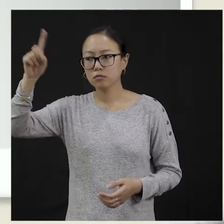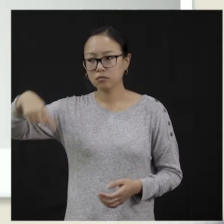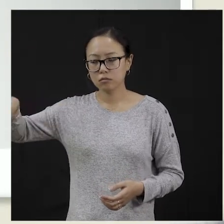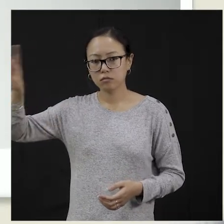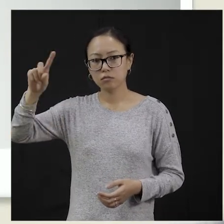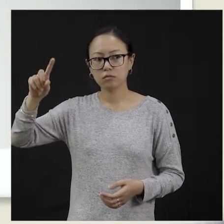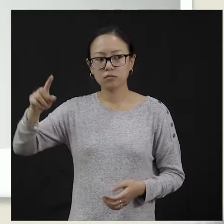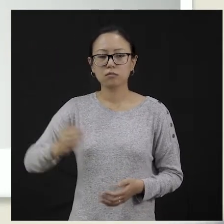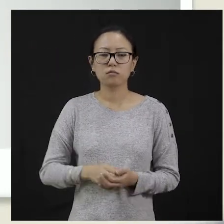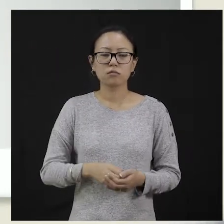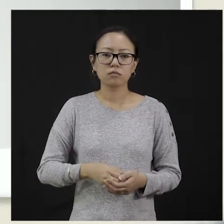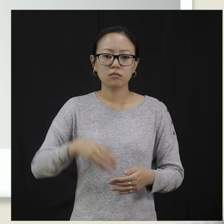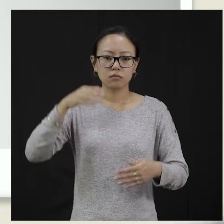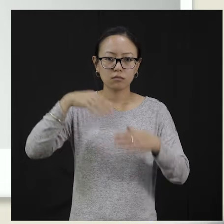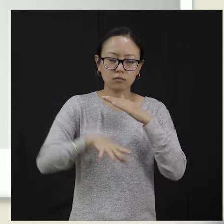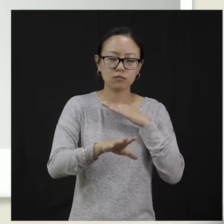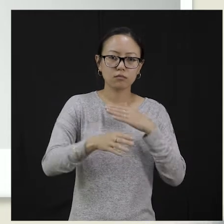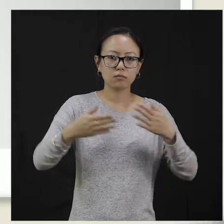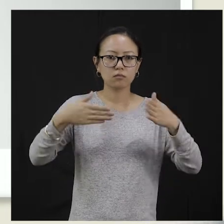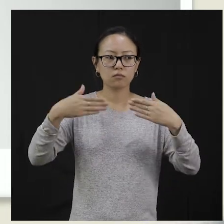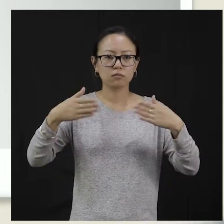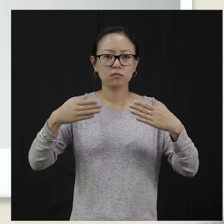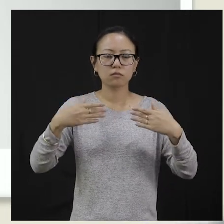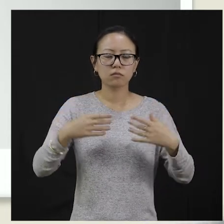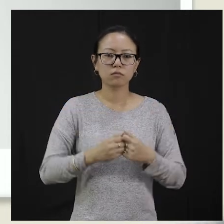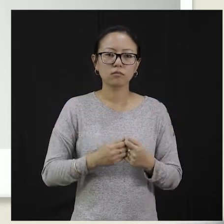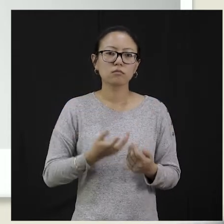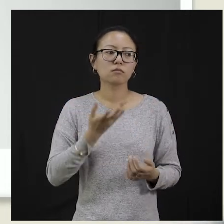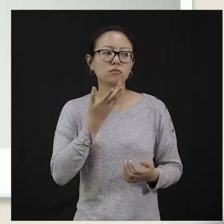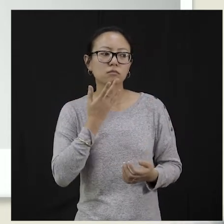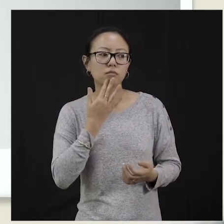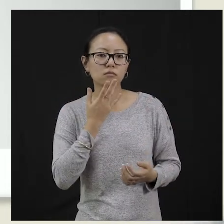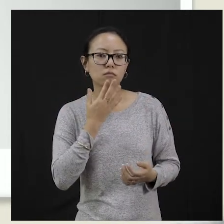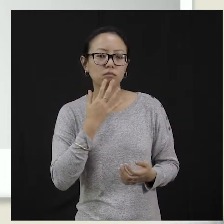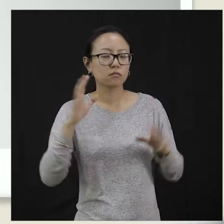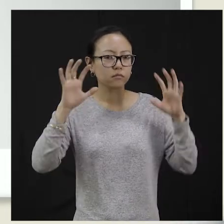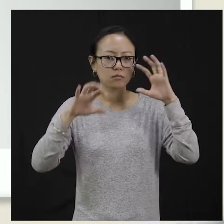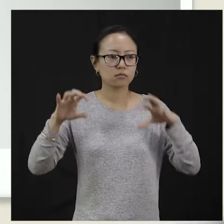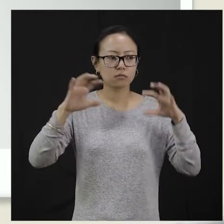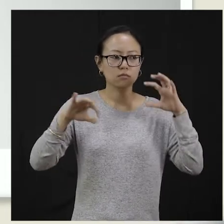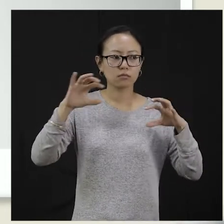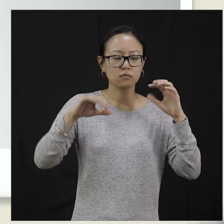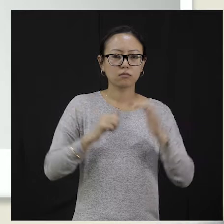Yes, like this. Circle the boy and color the dog.